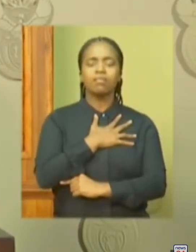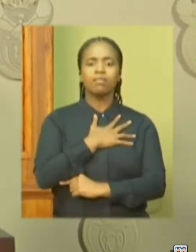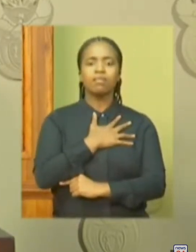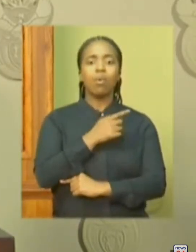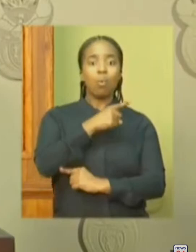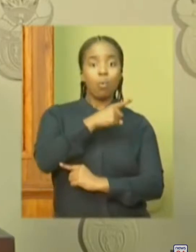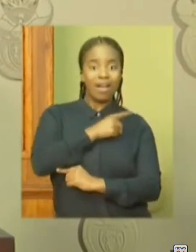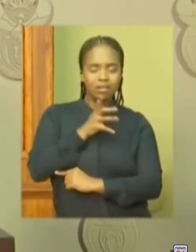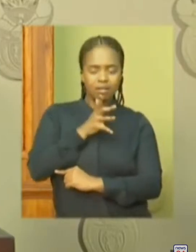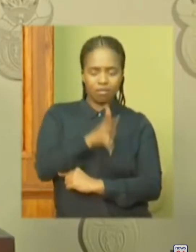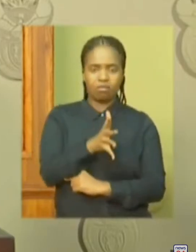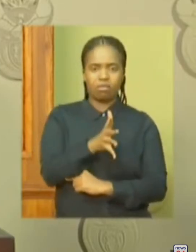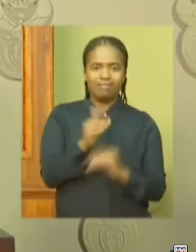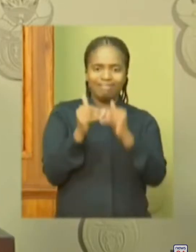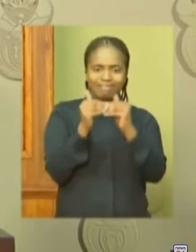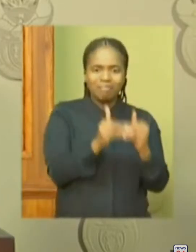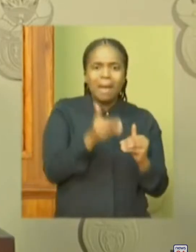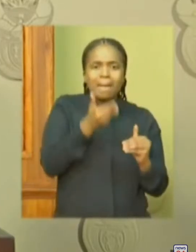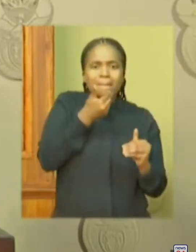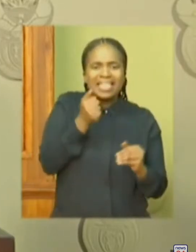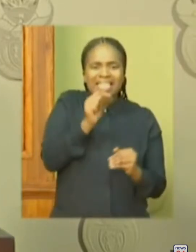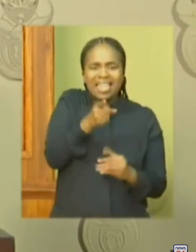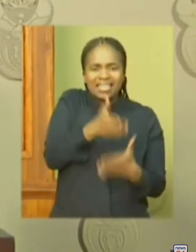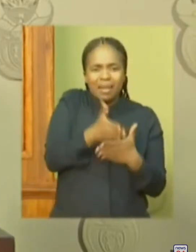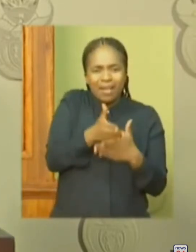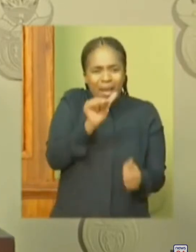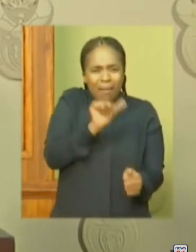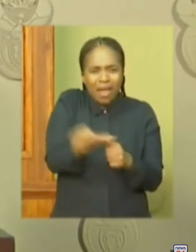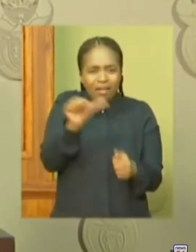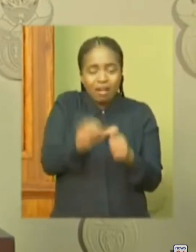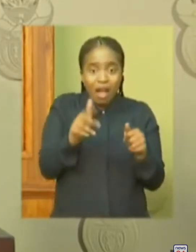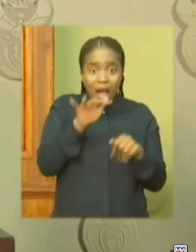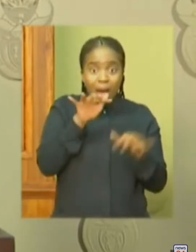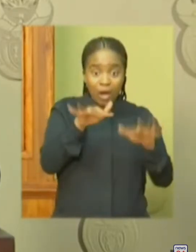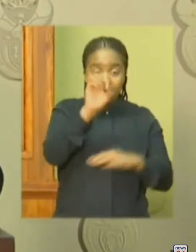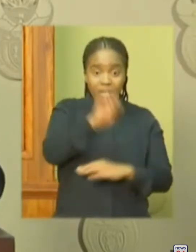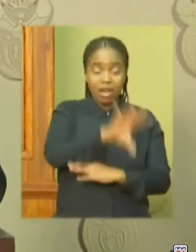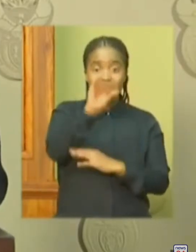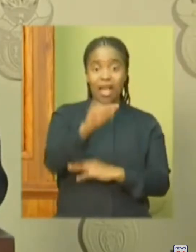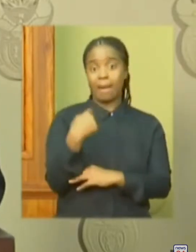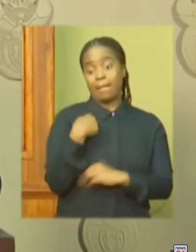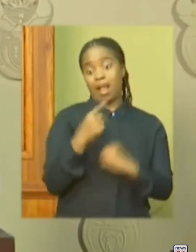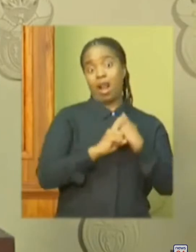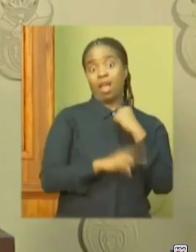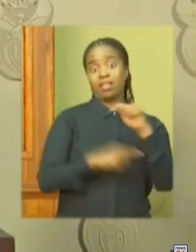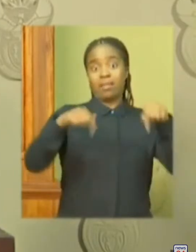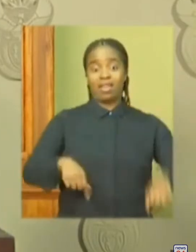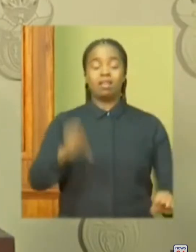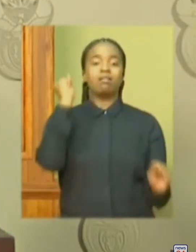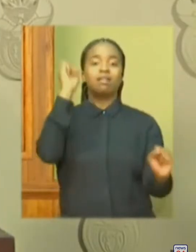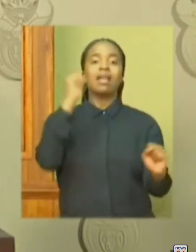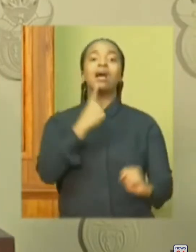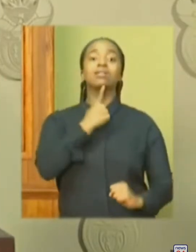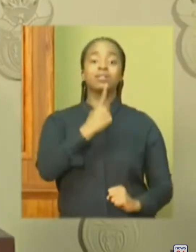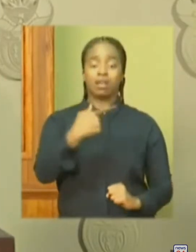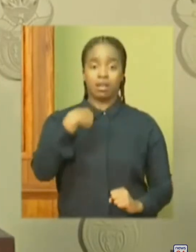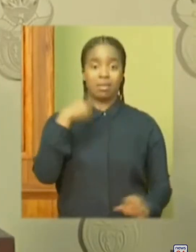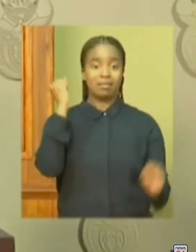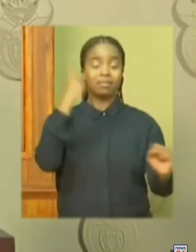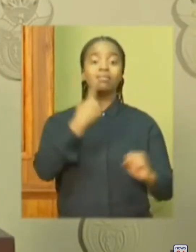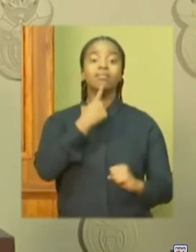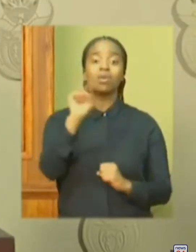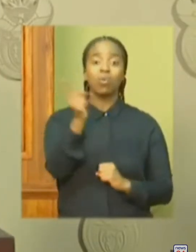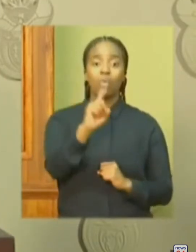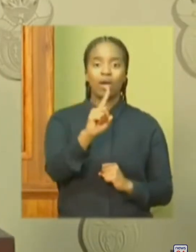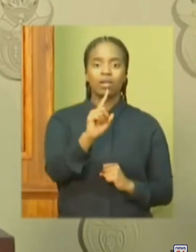of the people of our country. The last time I addressed you, I said that we will soon be embarking on